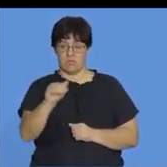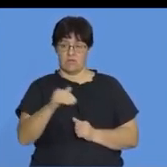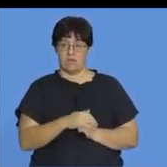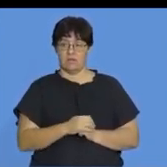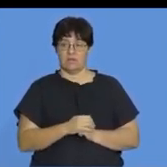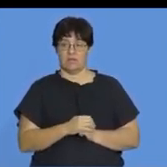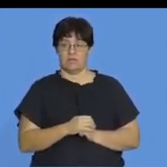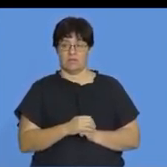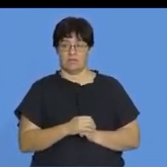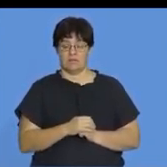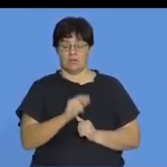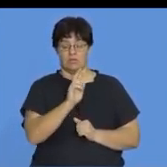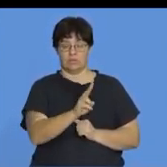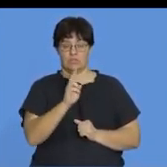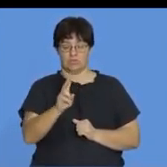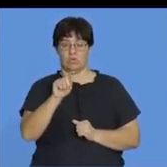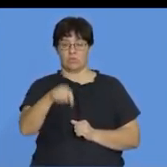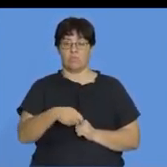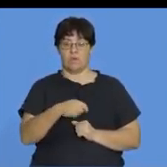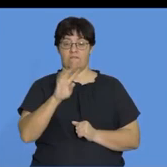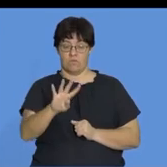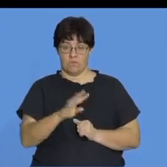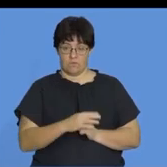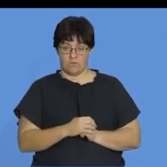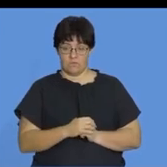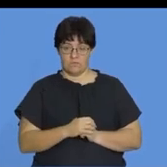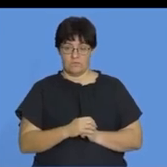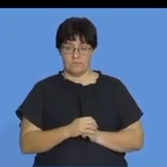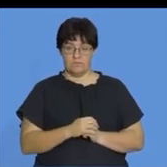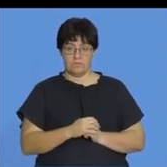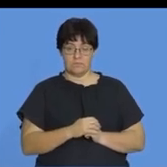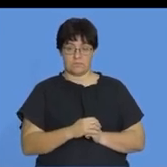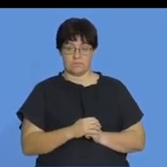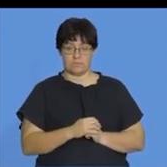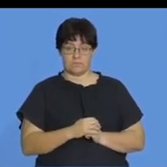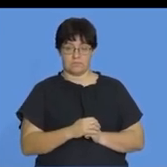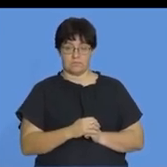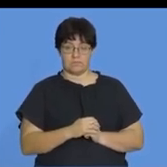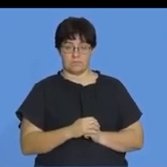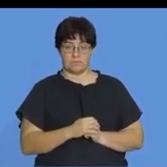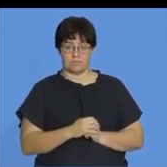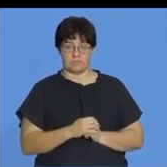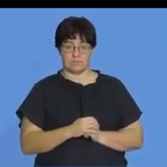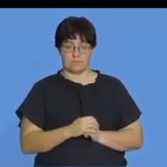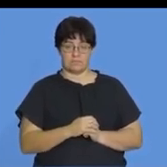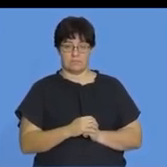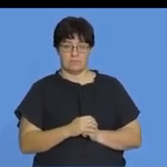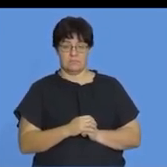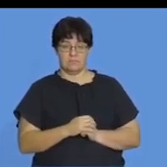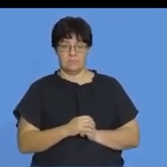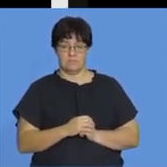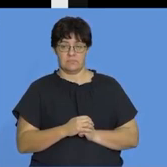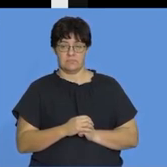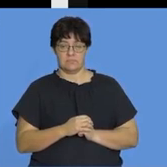1.06 divided by 22.4, which is the actual molar gas volume, okay? So we